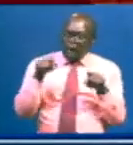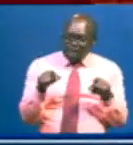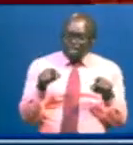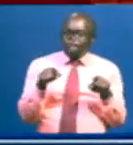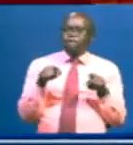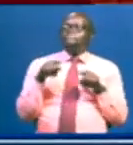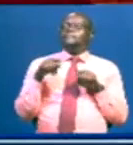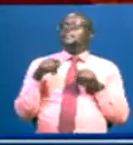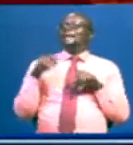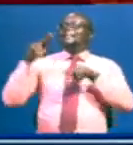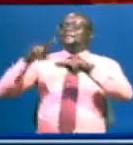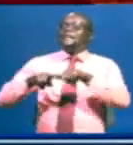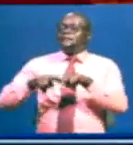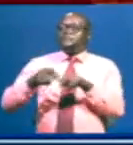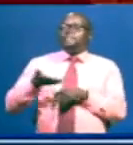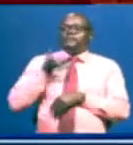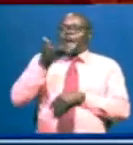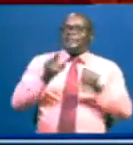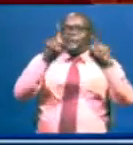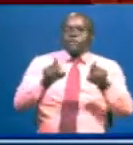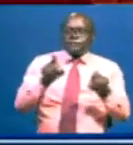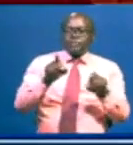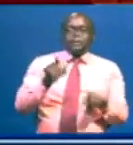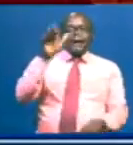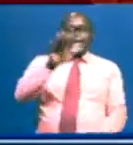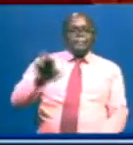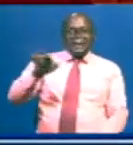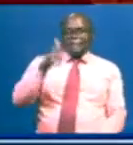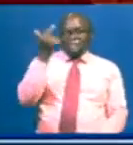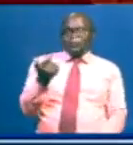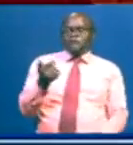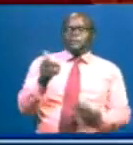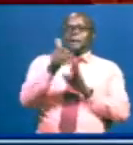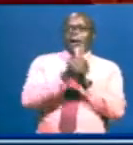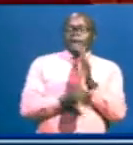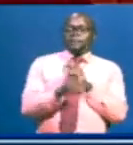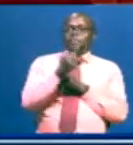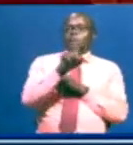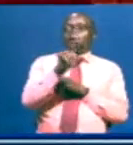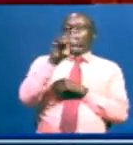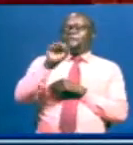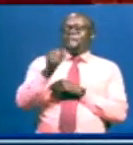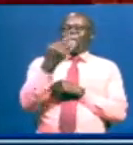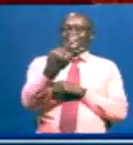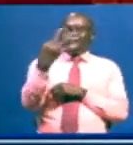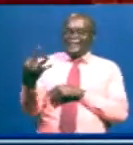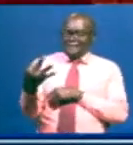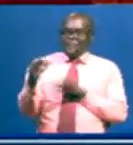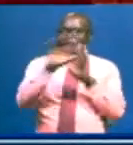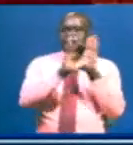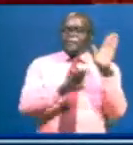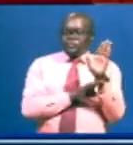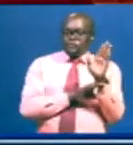sit on the floor of the House is because Article 153.3 of the Constitution is quite